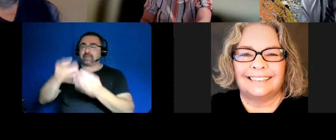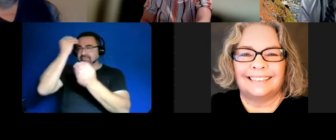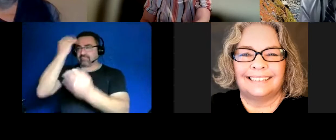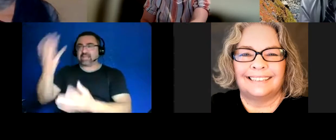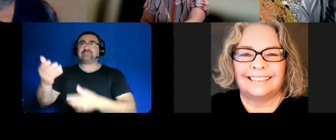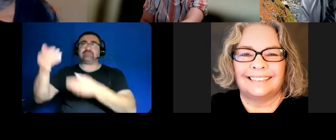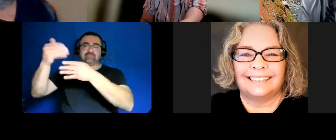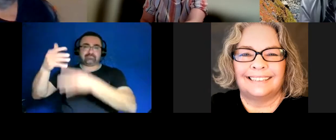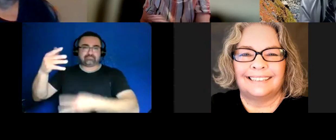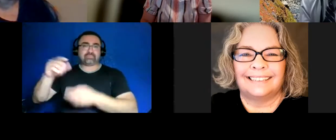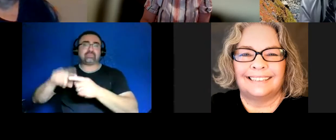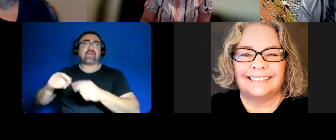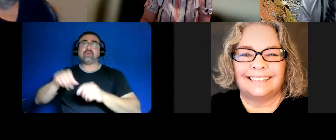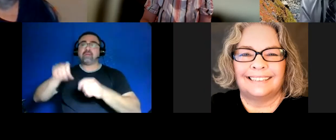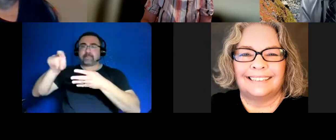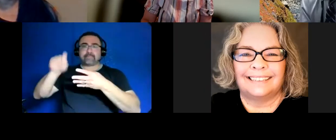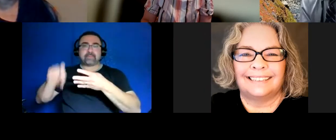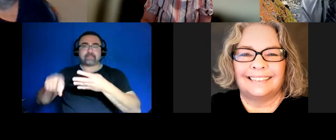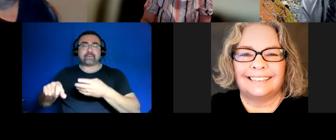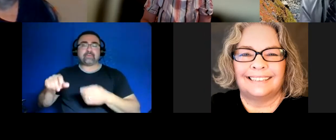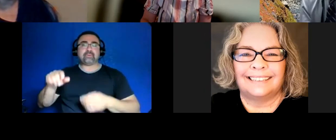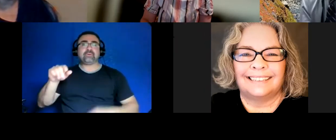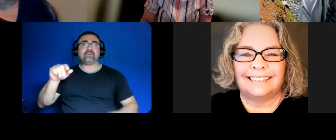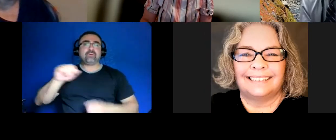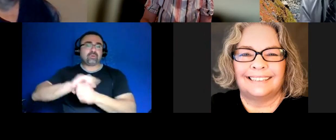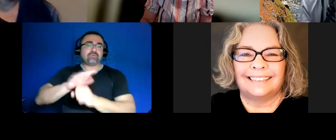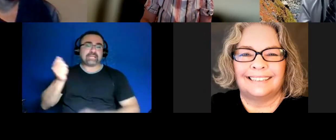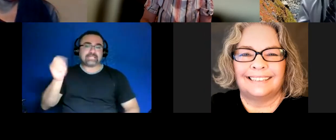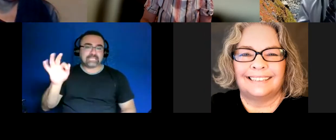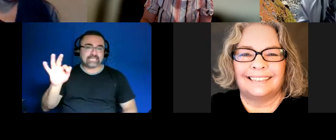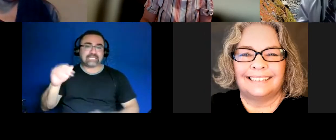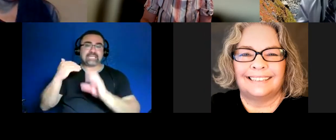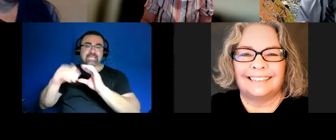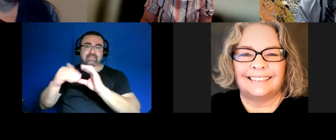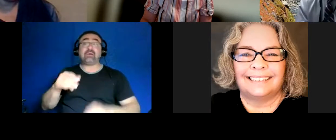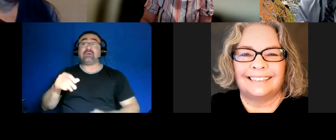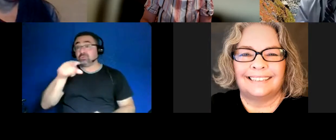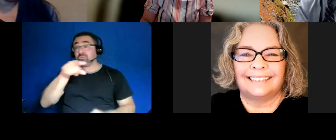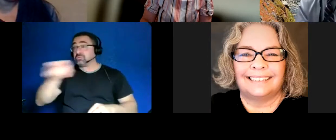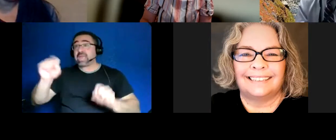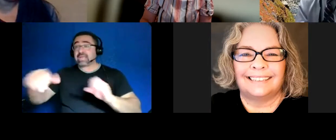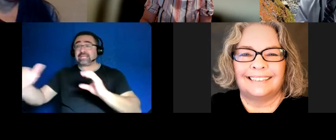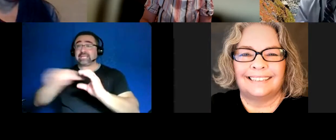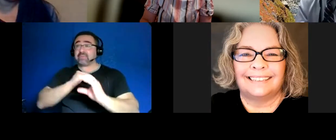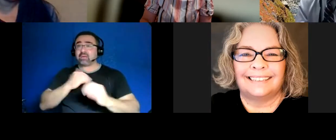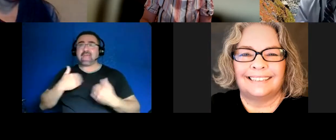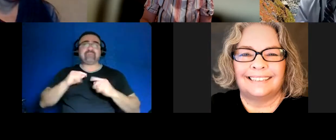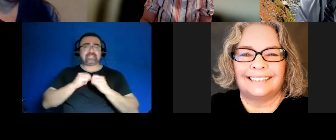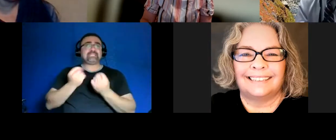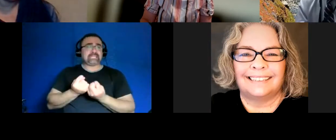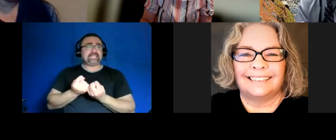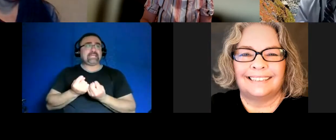and resend out the COVID-19 vaccine email address, and you can send your questions there. We have a team that